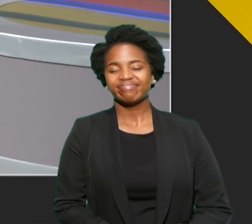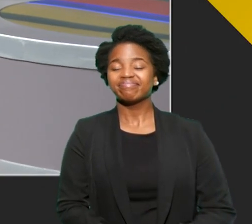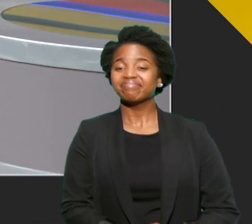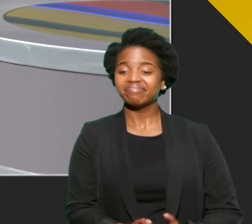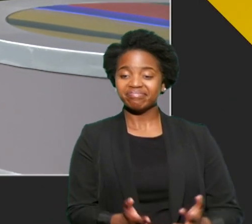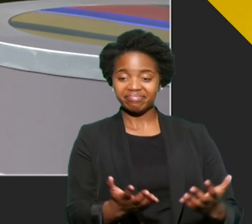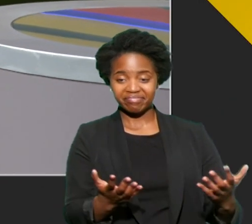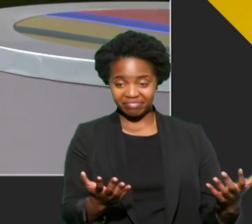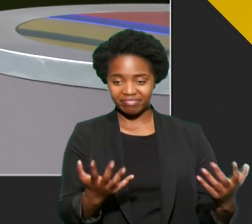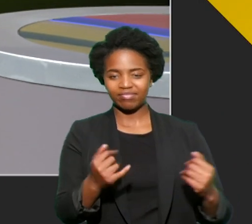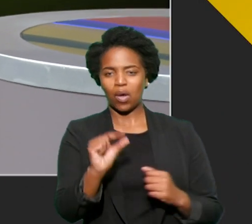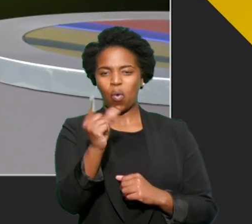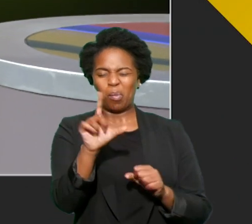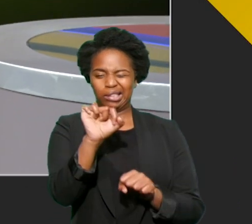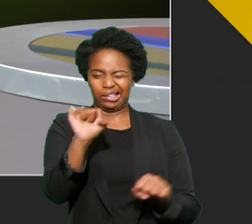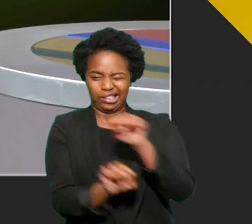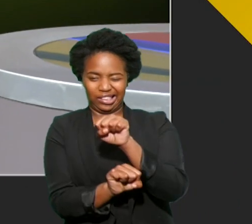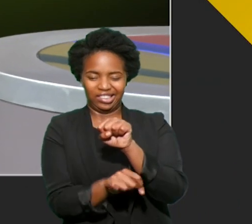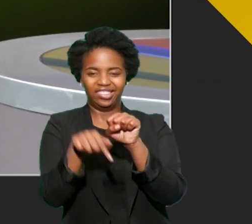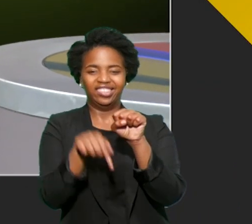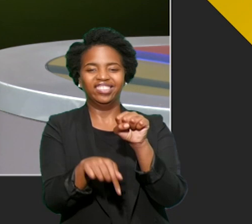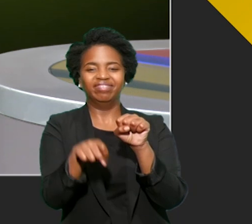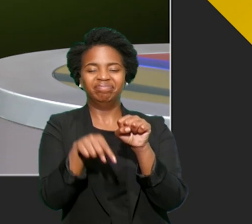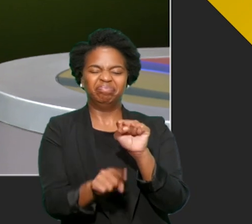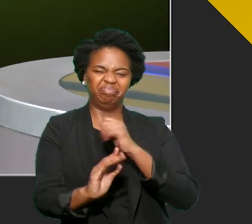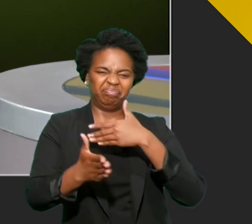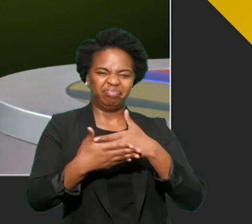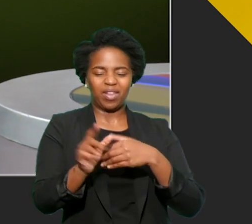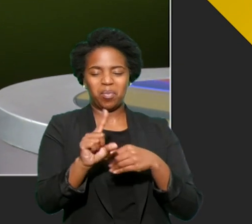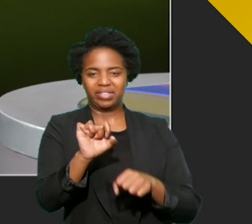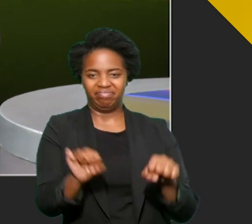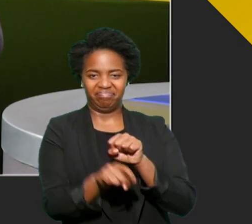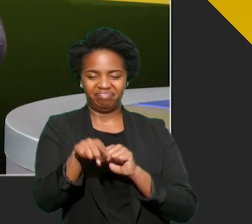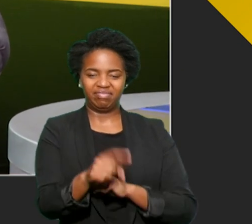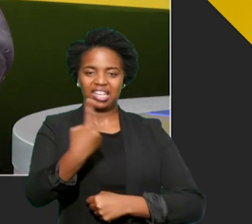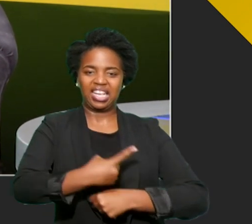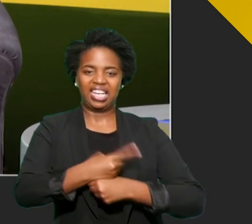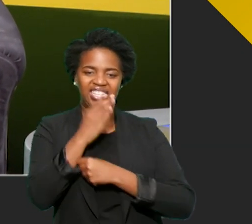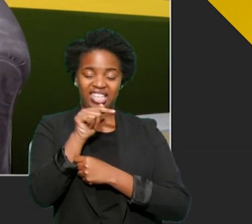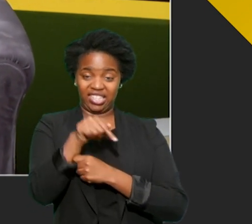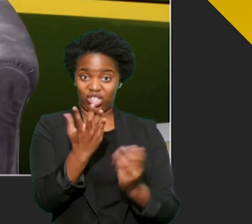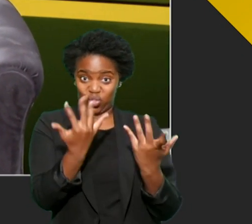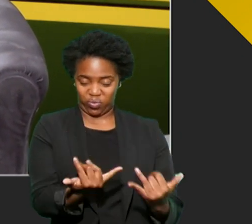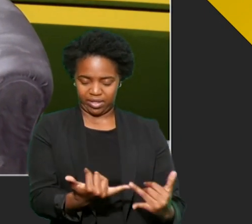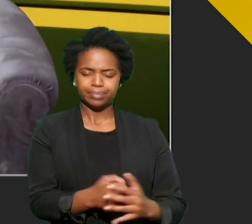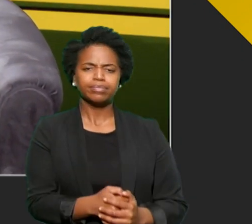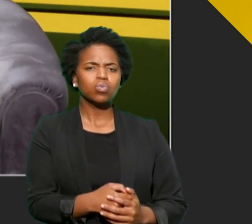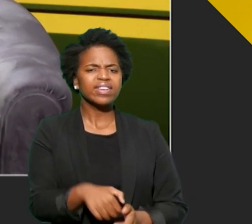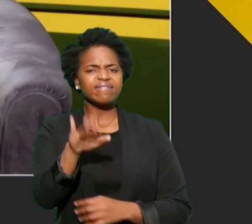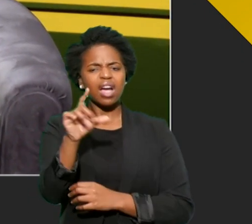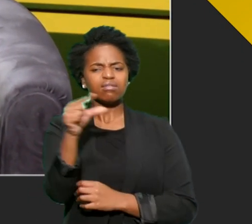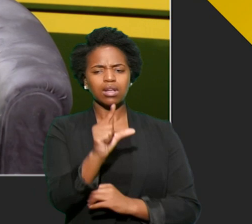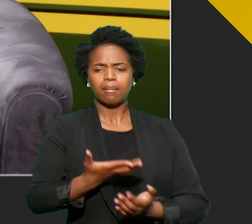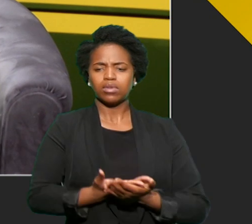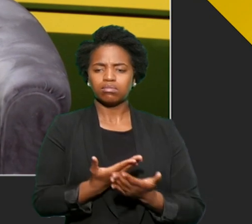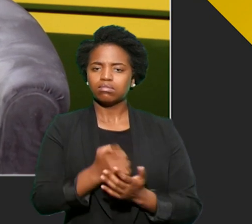Job, I guess let's figure almost to the end of our show today. We've seen the changes, we've seen the different aspects of when you speak about the 5G and the possibilities that live